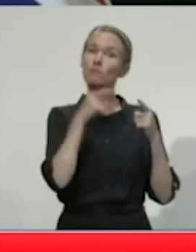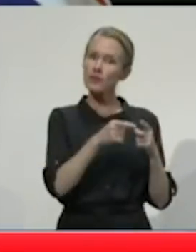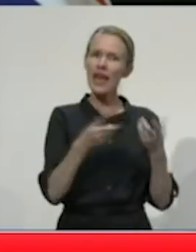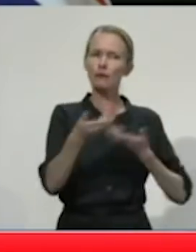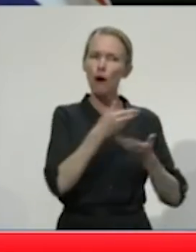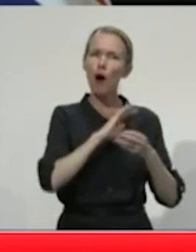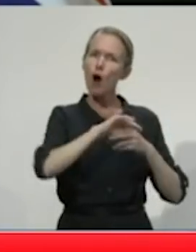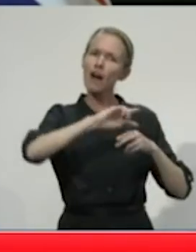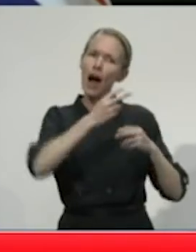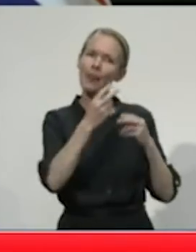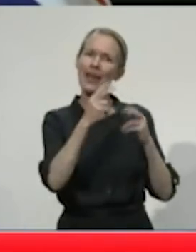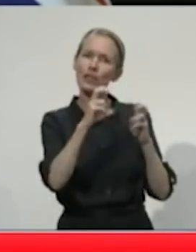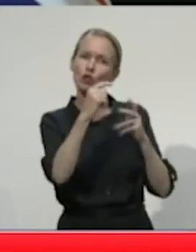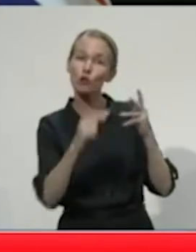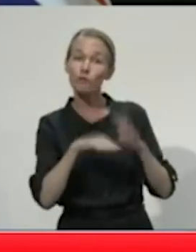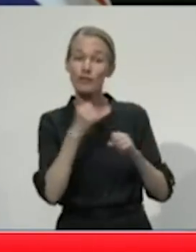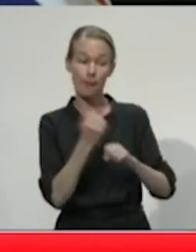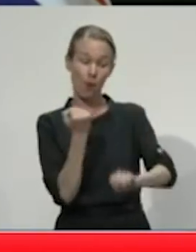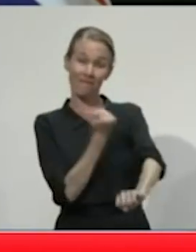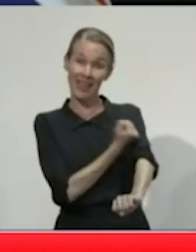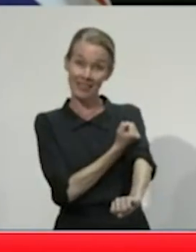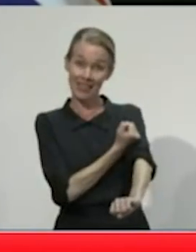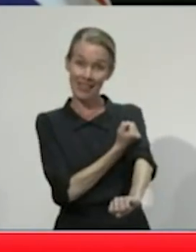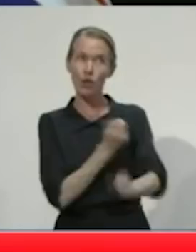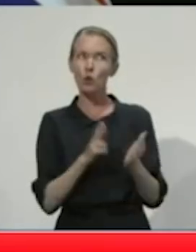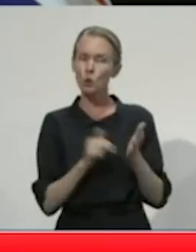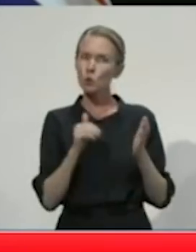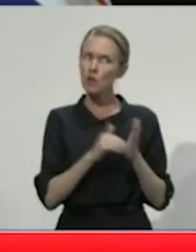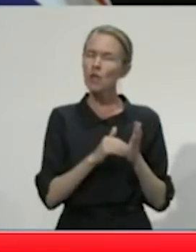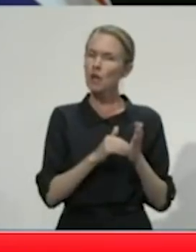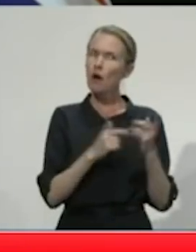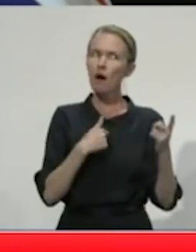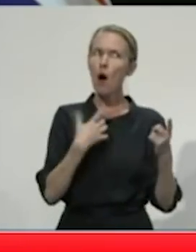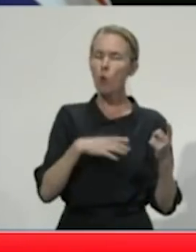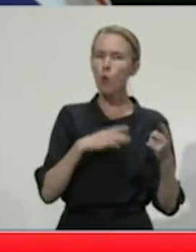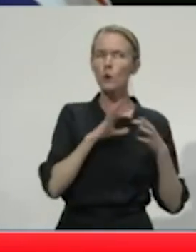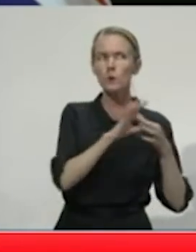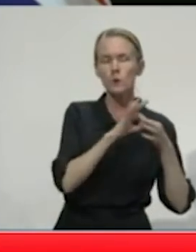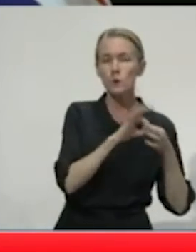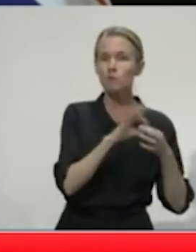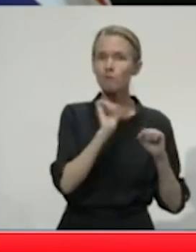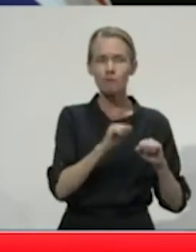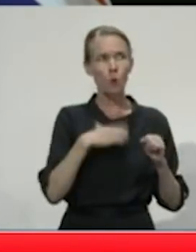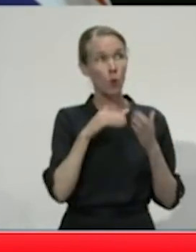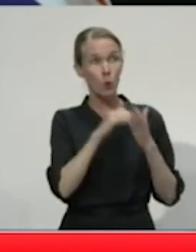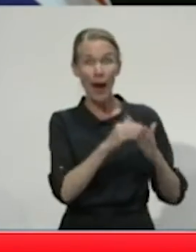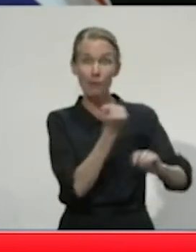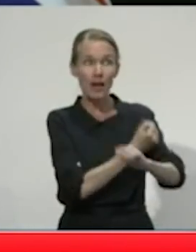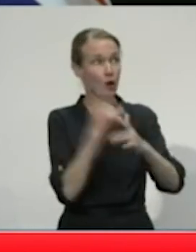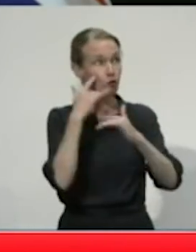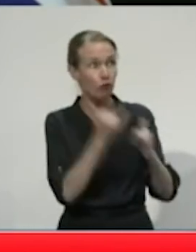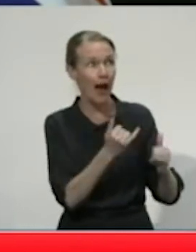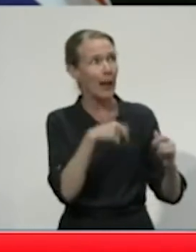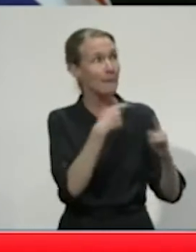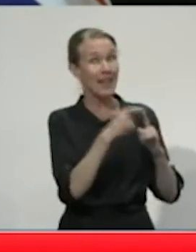and we'd see an important role for us is not only to support international efforts, but particularly to work with our Pacific